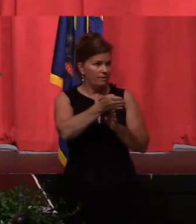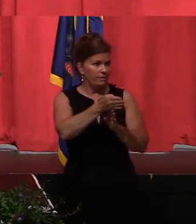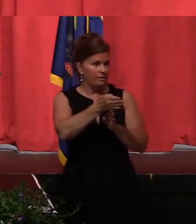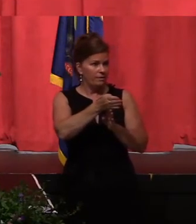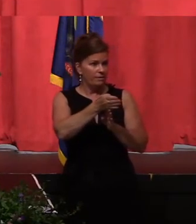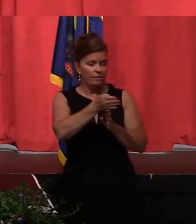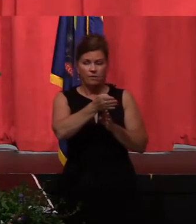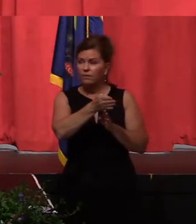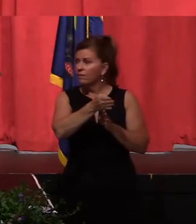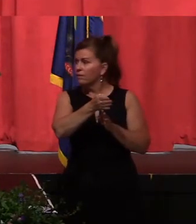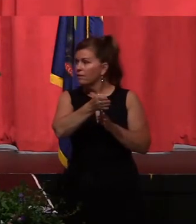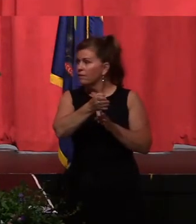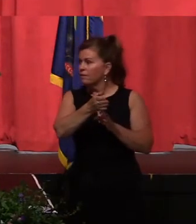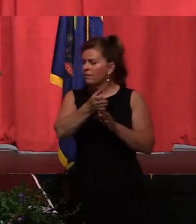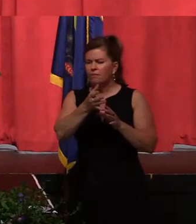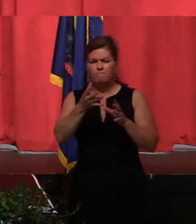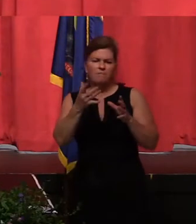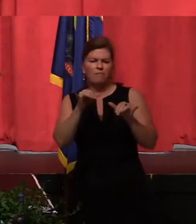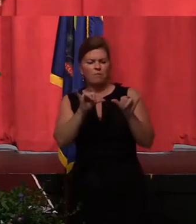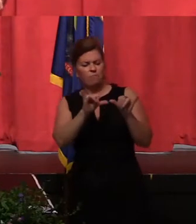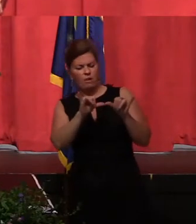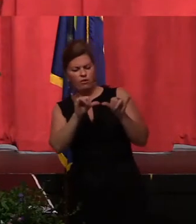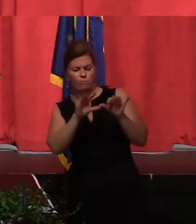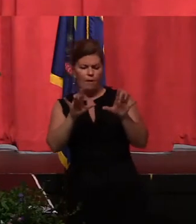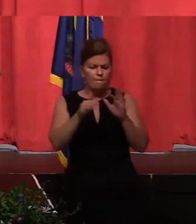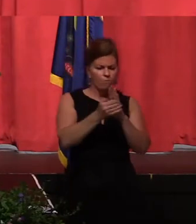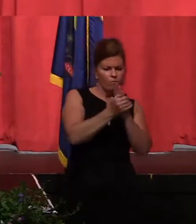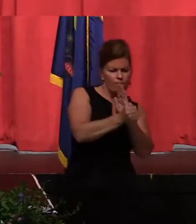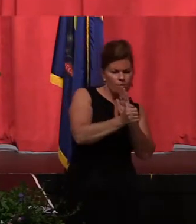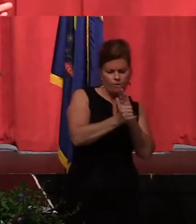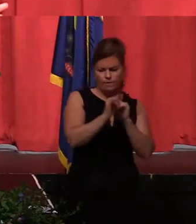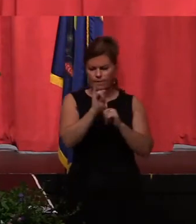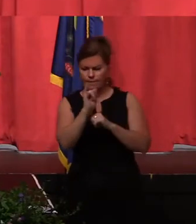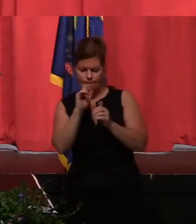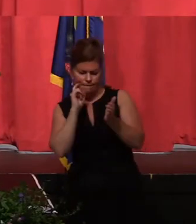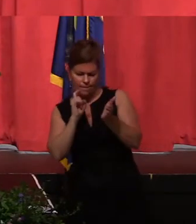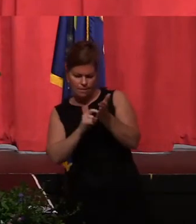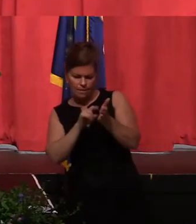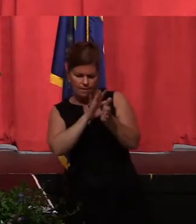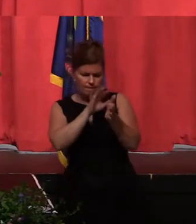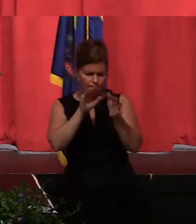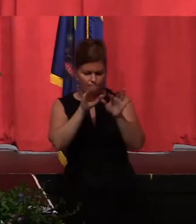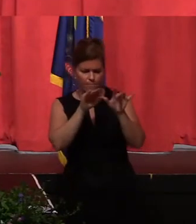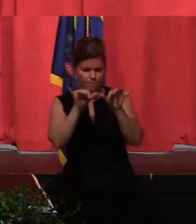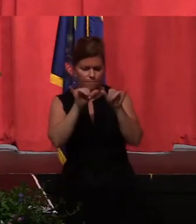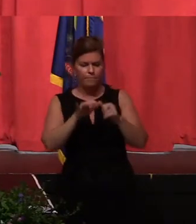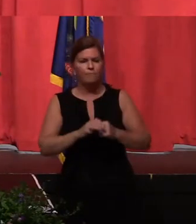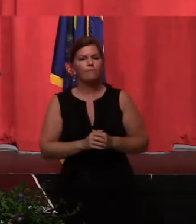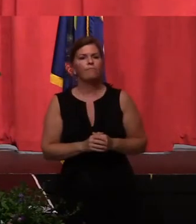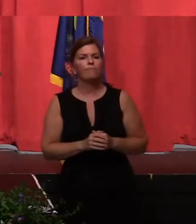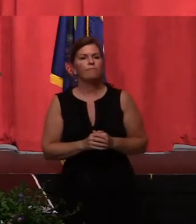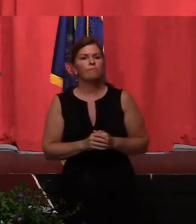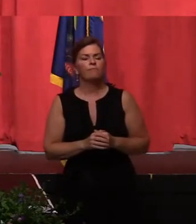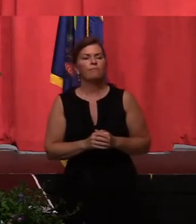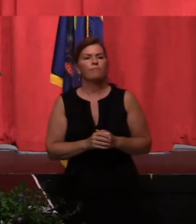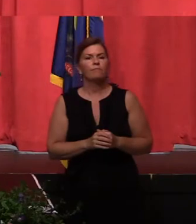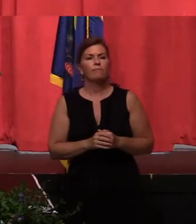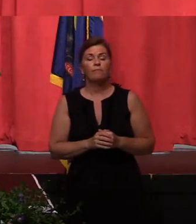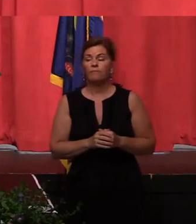rubrics and indicators and proficiencies and whatnot. But what now,